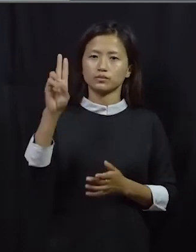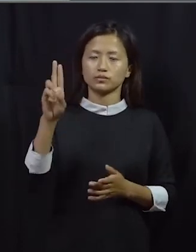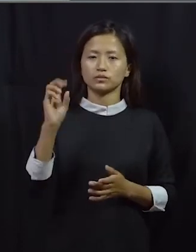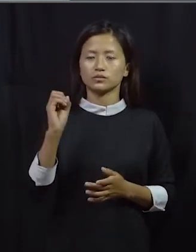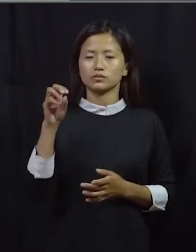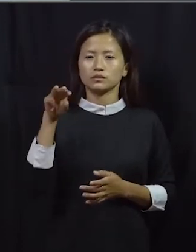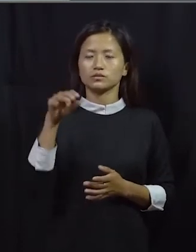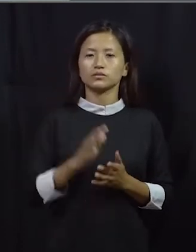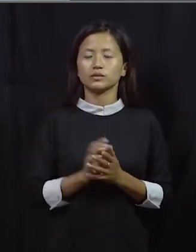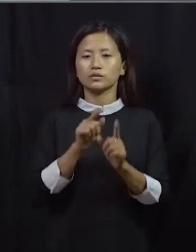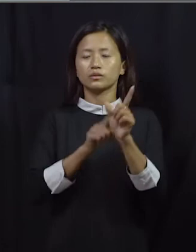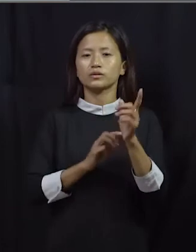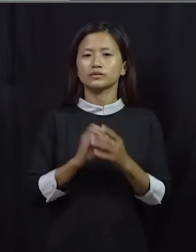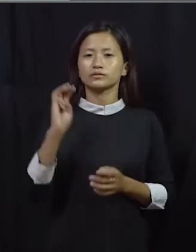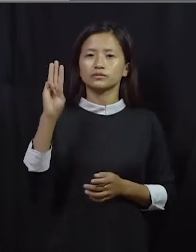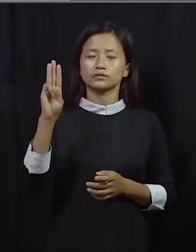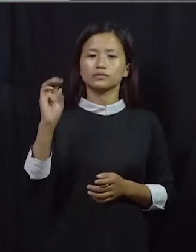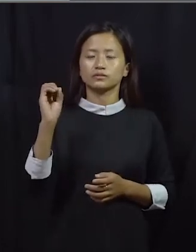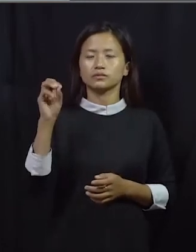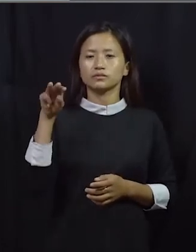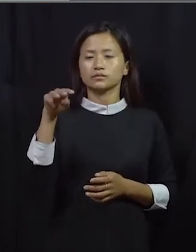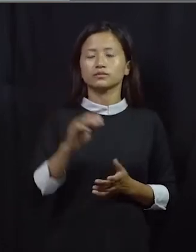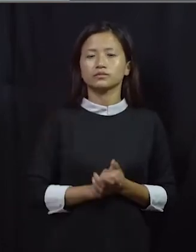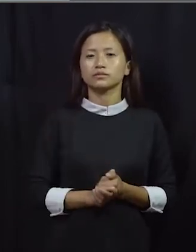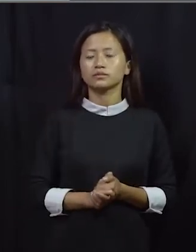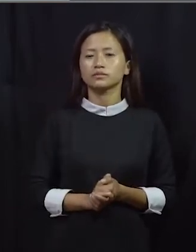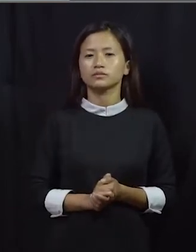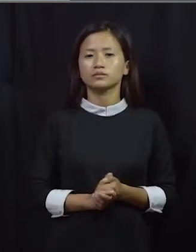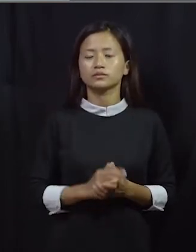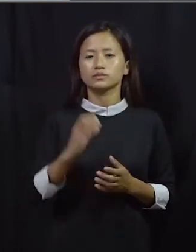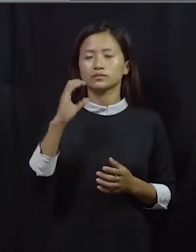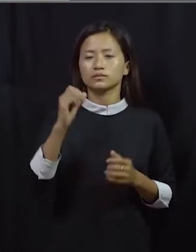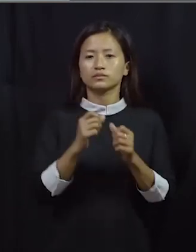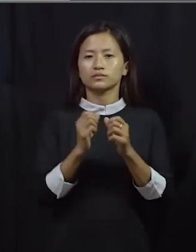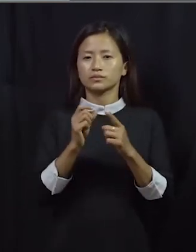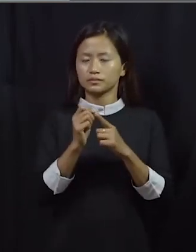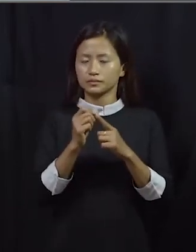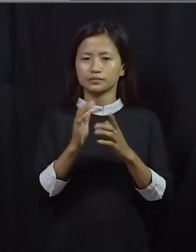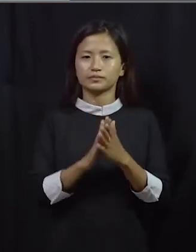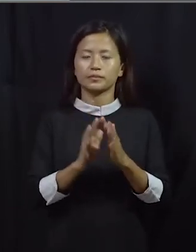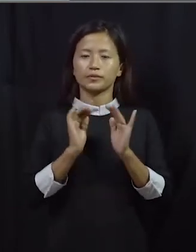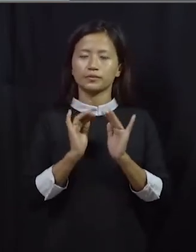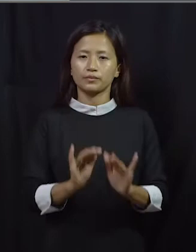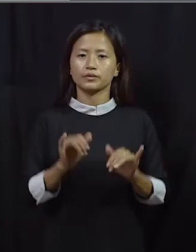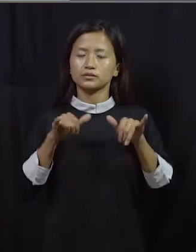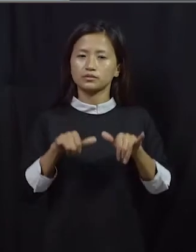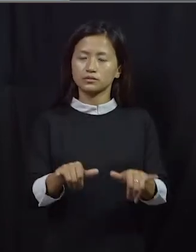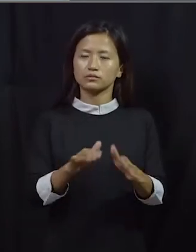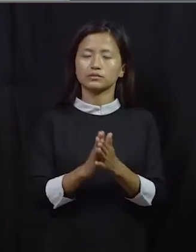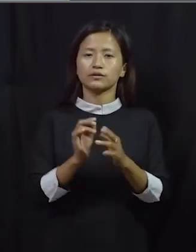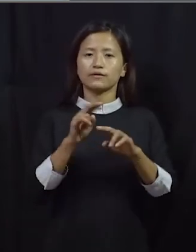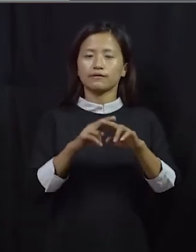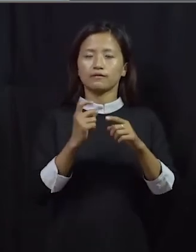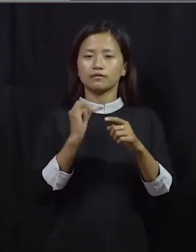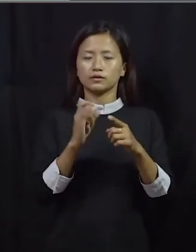is 30,000. We will have to add this because the capital amount has to remain fixed we should not deduct